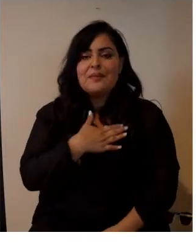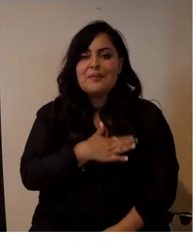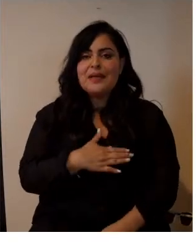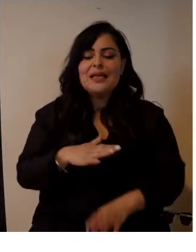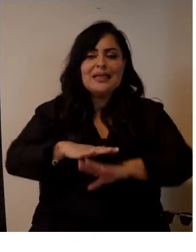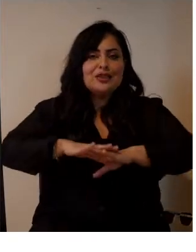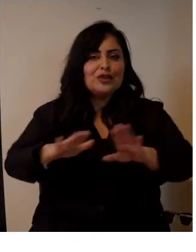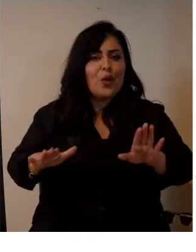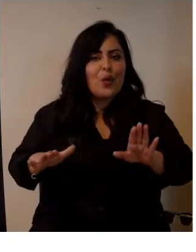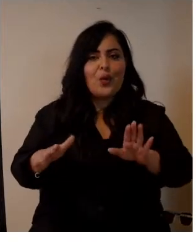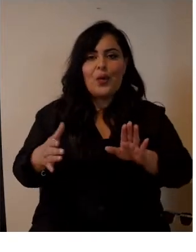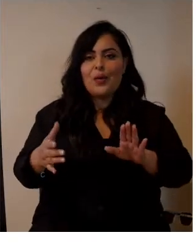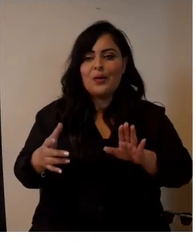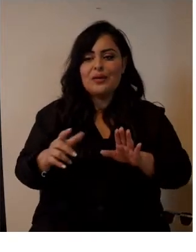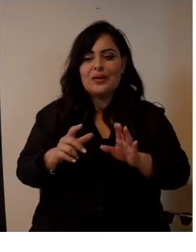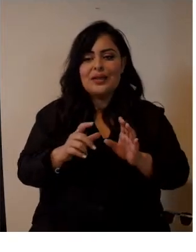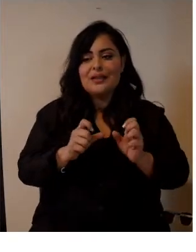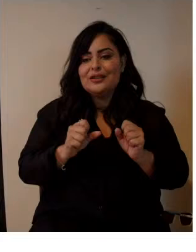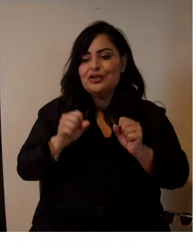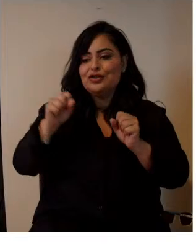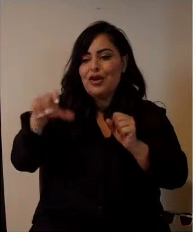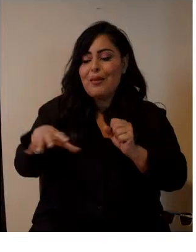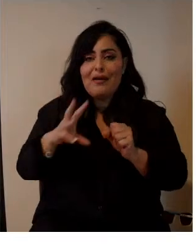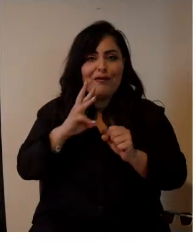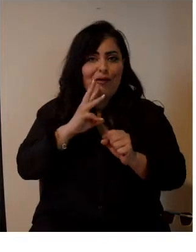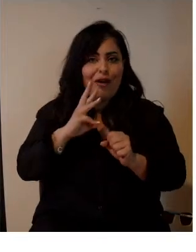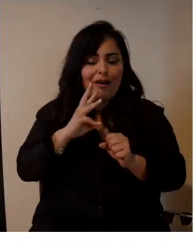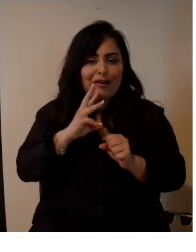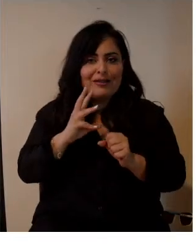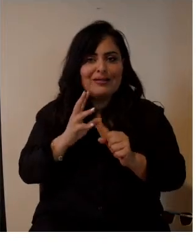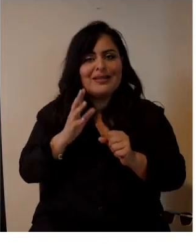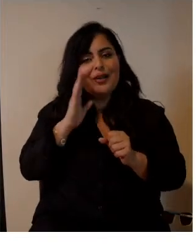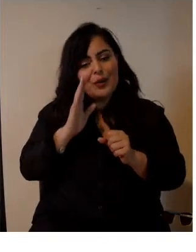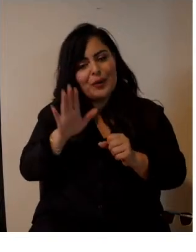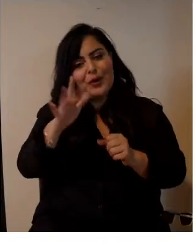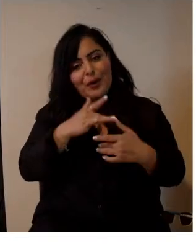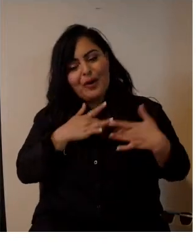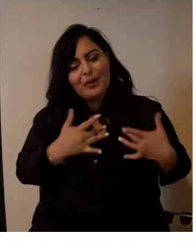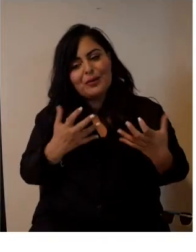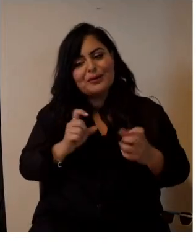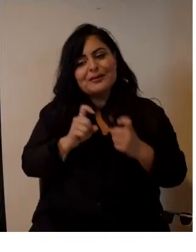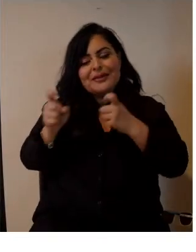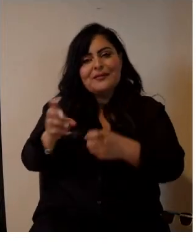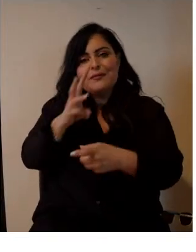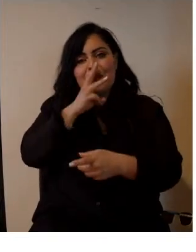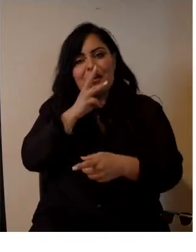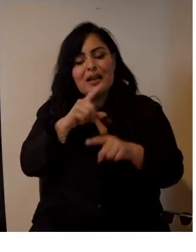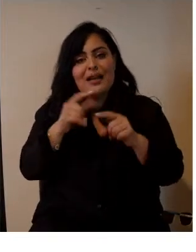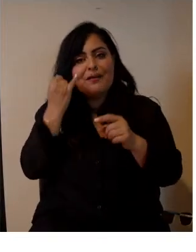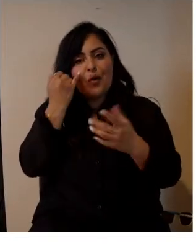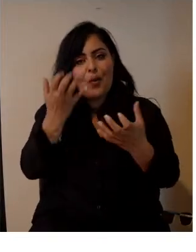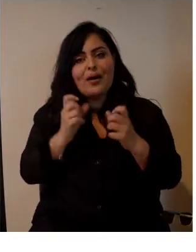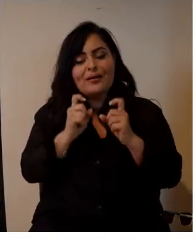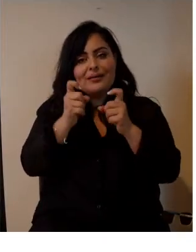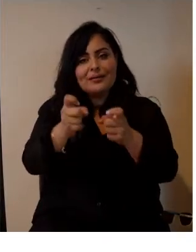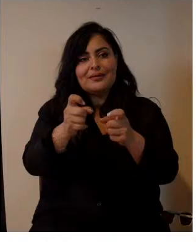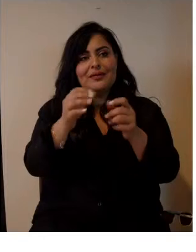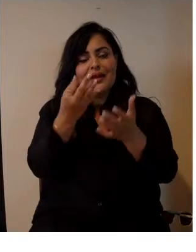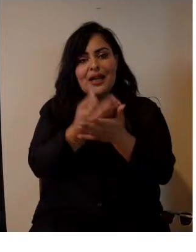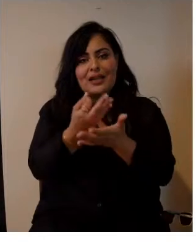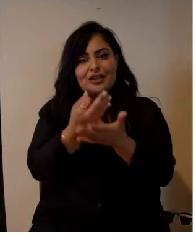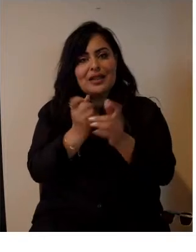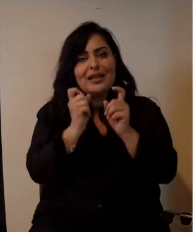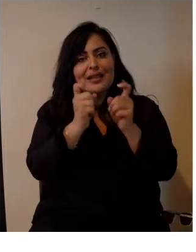do not come and drop water off, even though I know it's out of the goodness of your heart. If you want to give financially, you can give to reputable